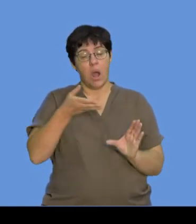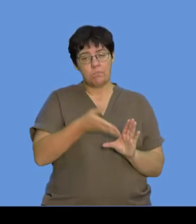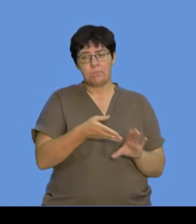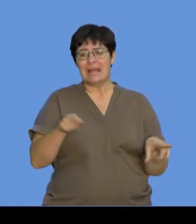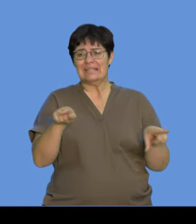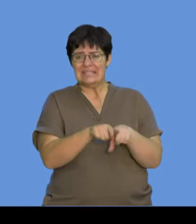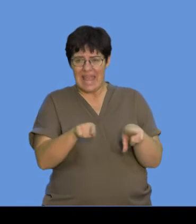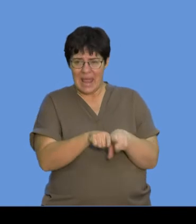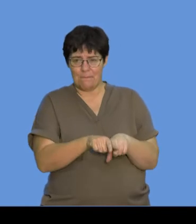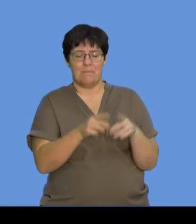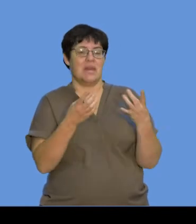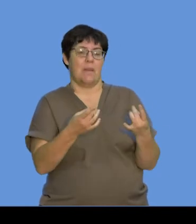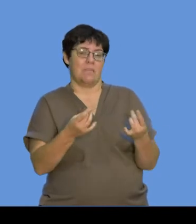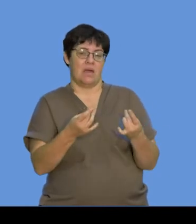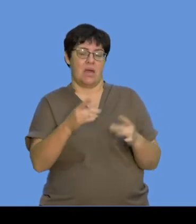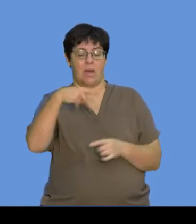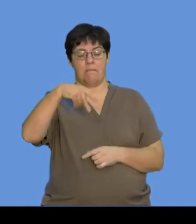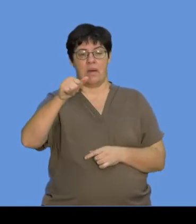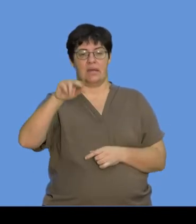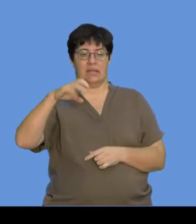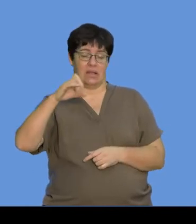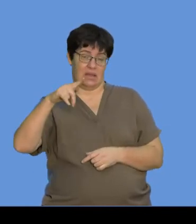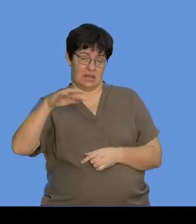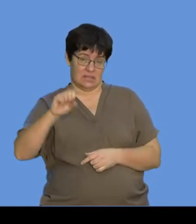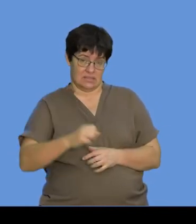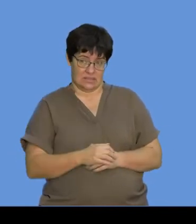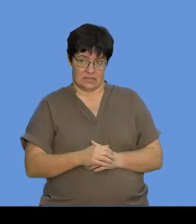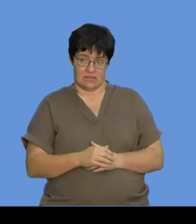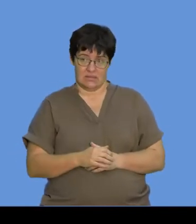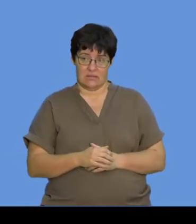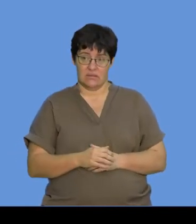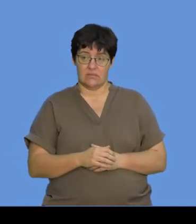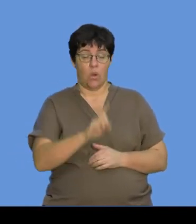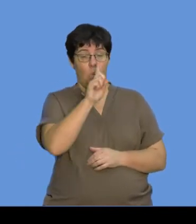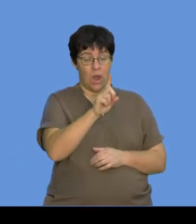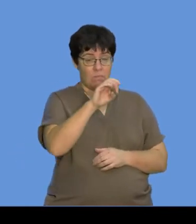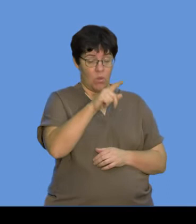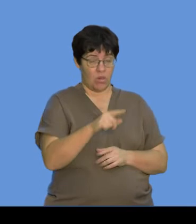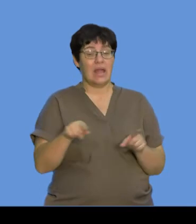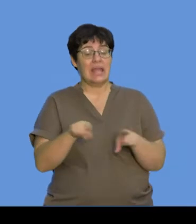mole, okay, of any substance is equals to